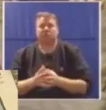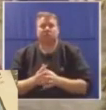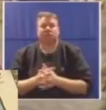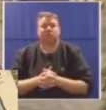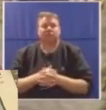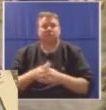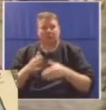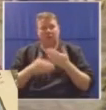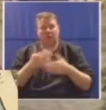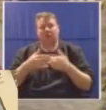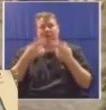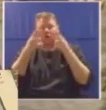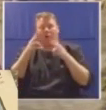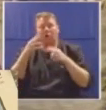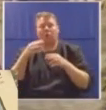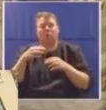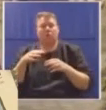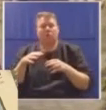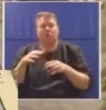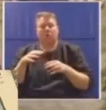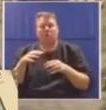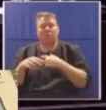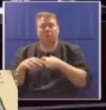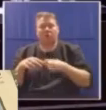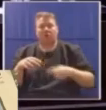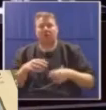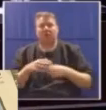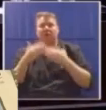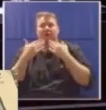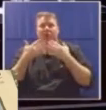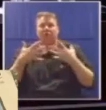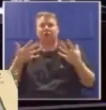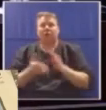Proceed, Honorable President. thank you very much.